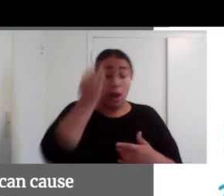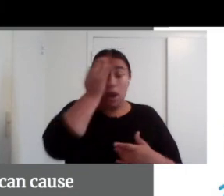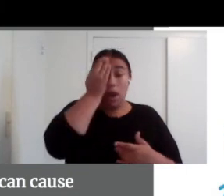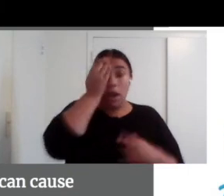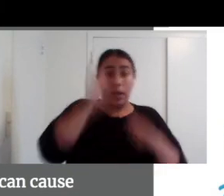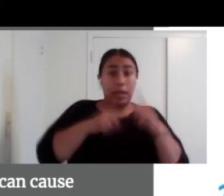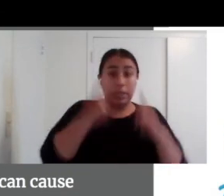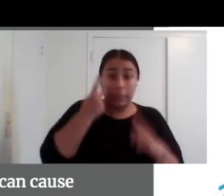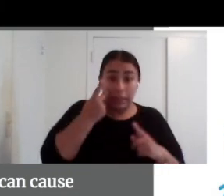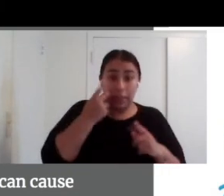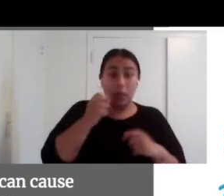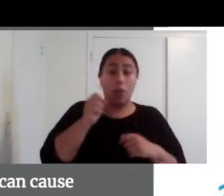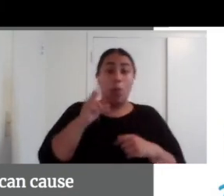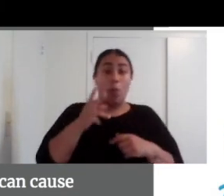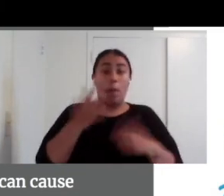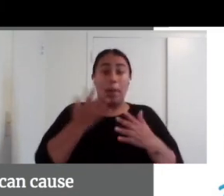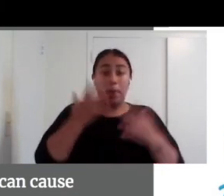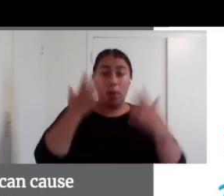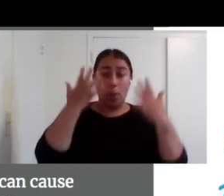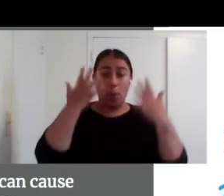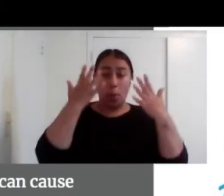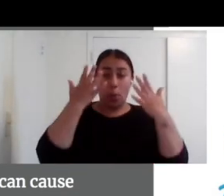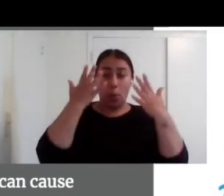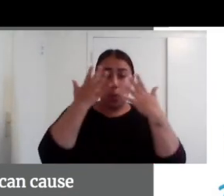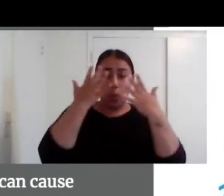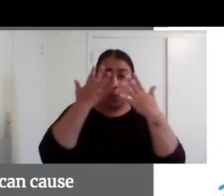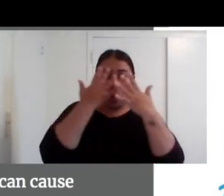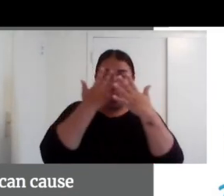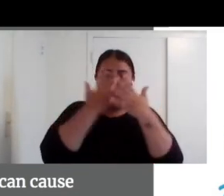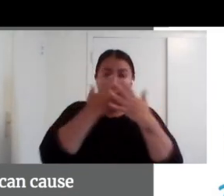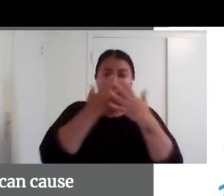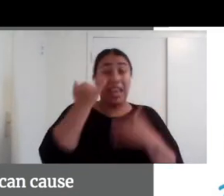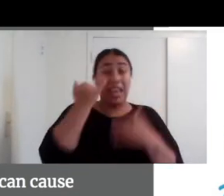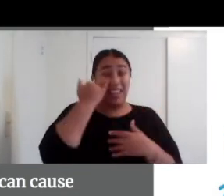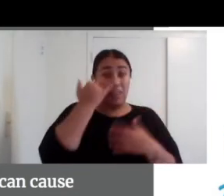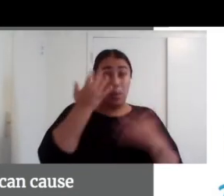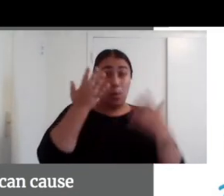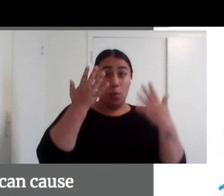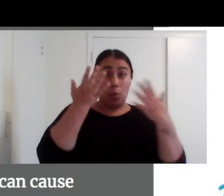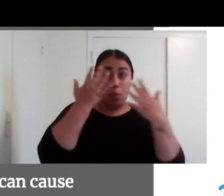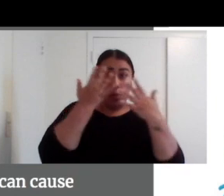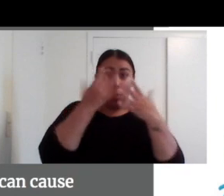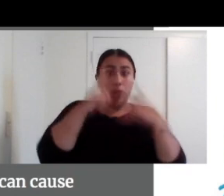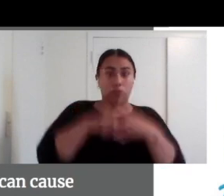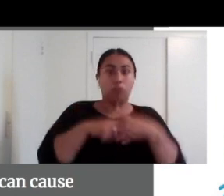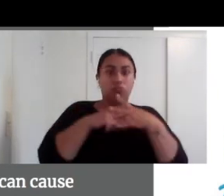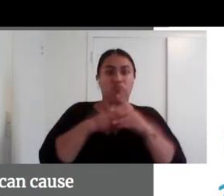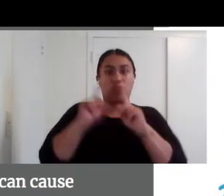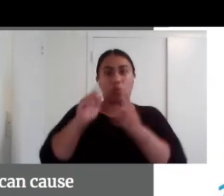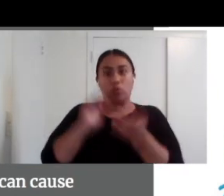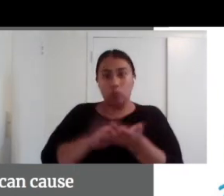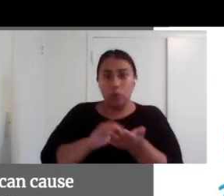predict. The spinal cord is probably the area in which the autoimmune attack is going to cause the most problems